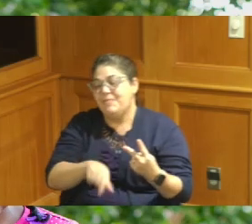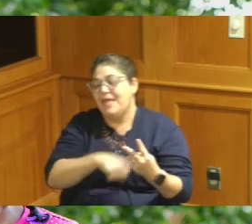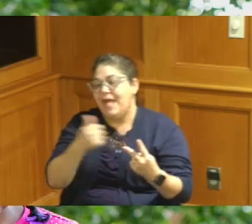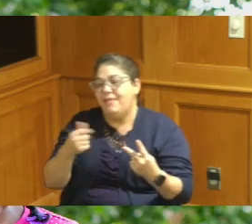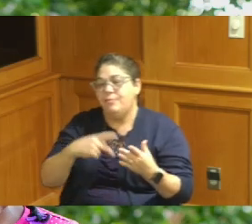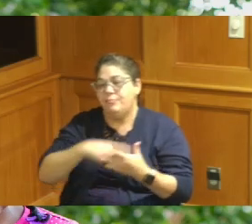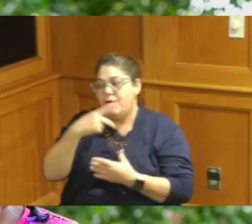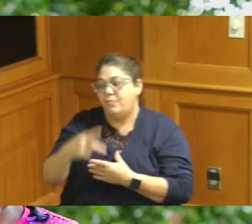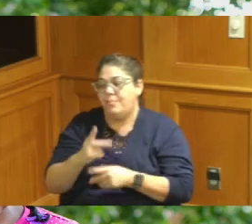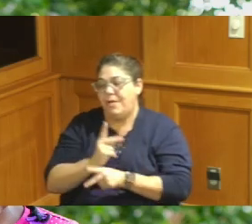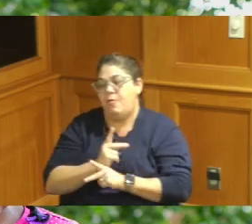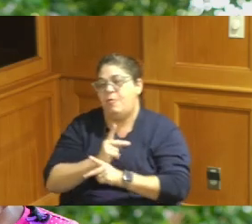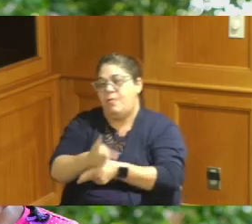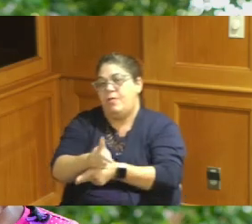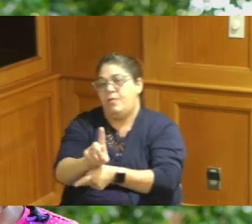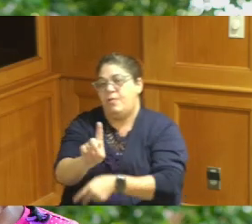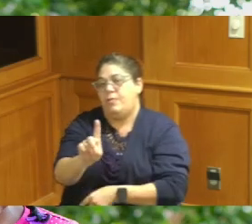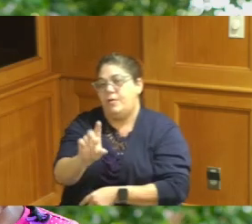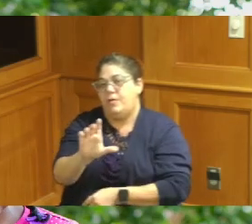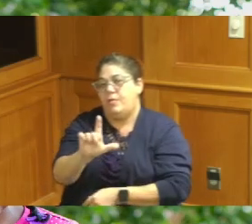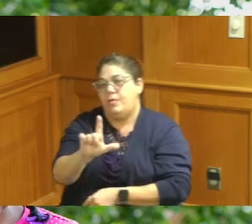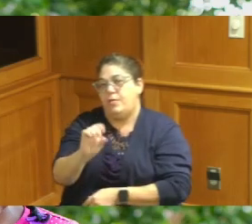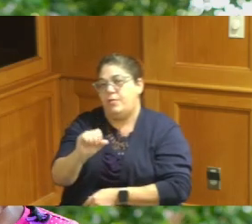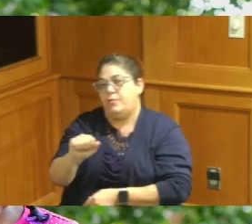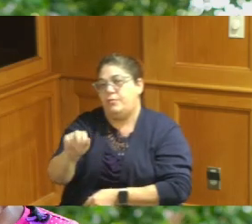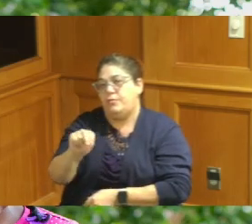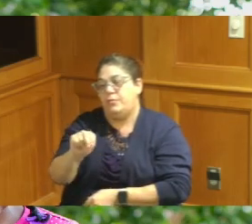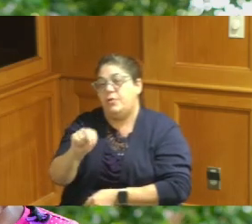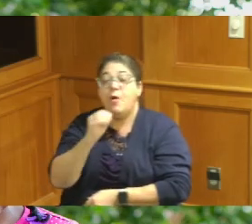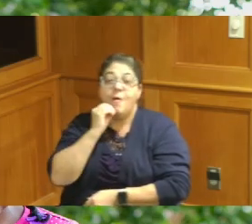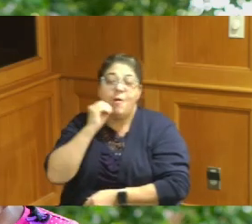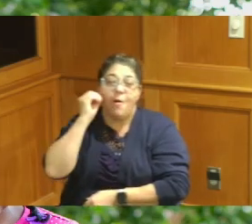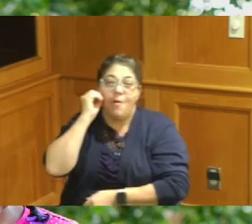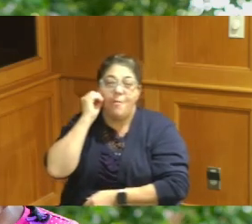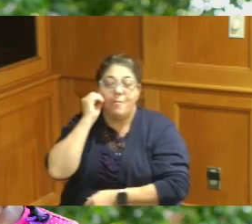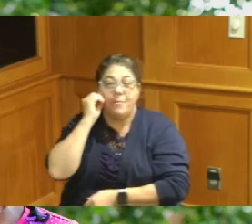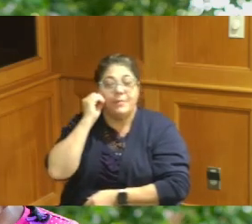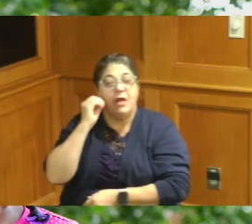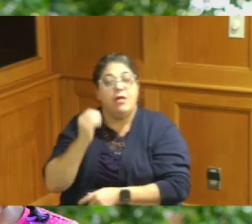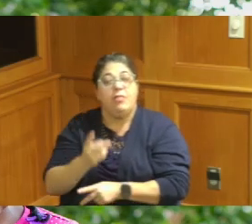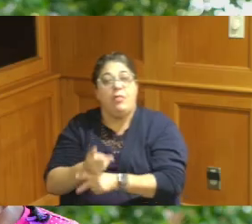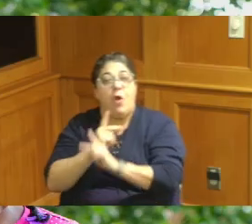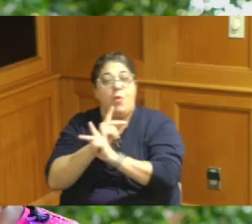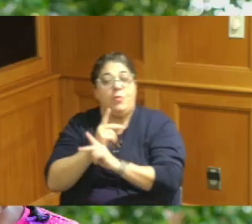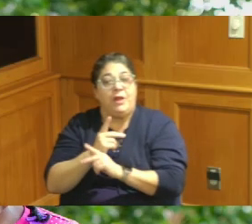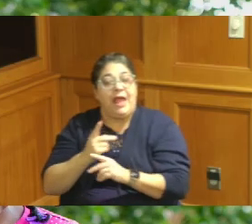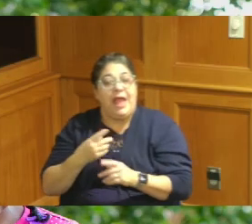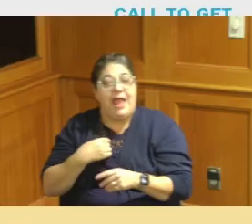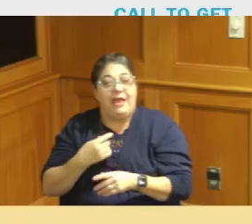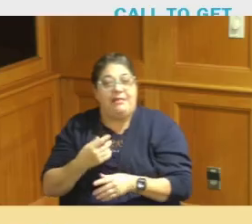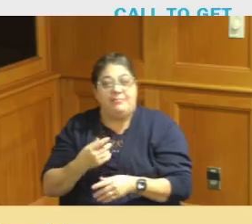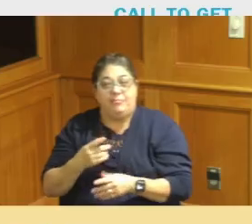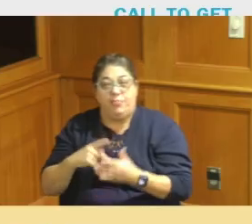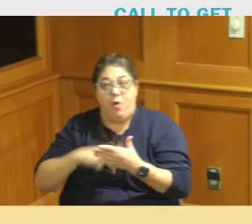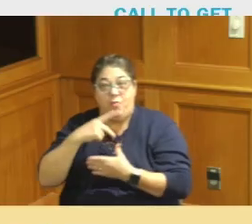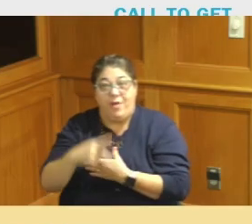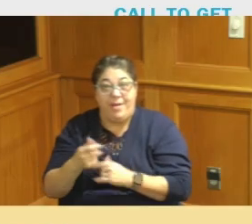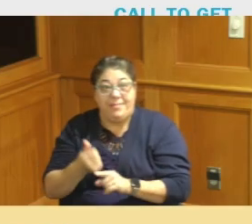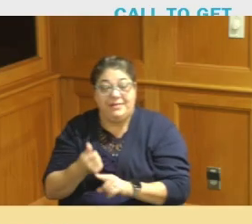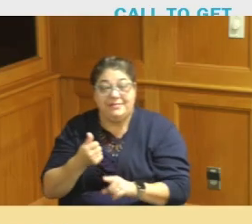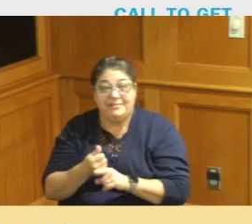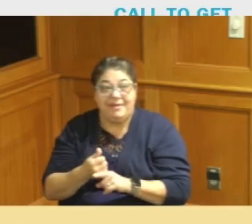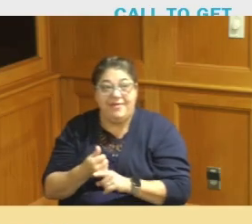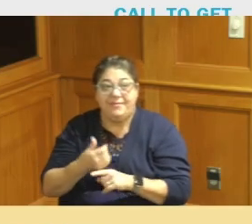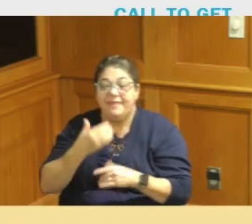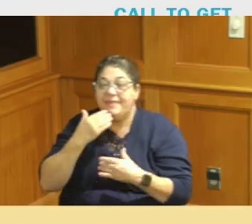our loan program, the Hamilton County Revive and Thrive Home Repair Loan Program, which LISC is powering. But again, this is resourced